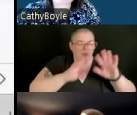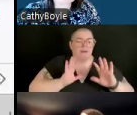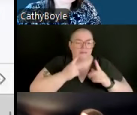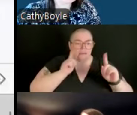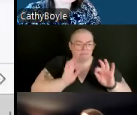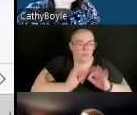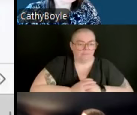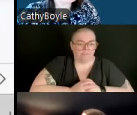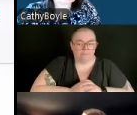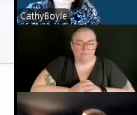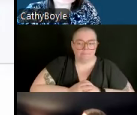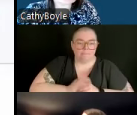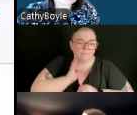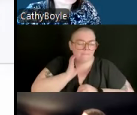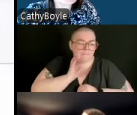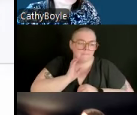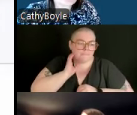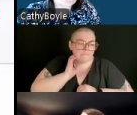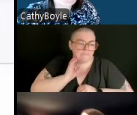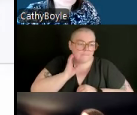All right.